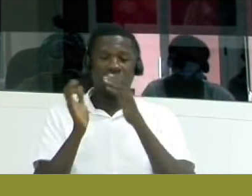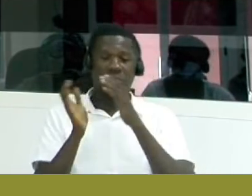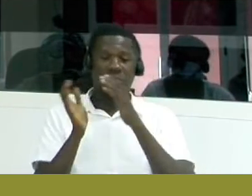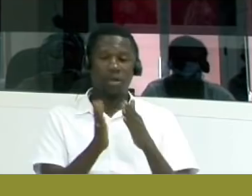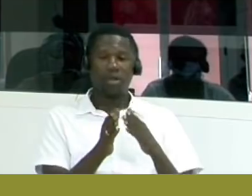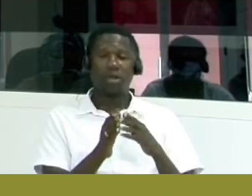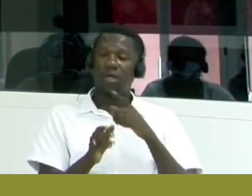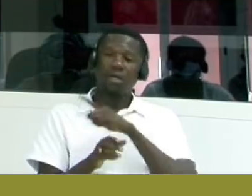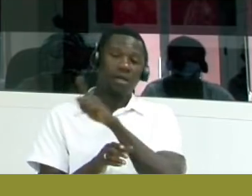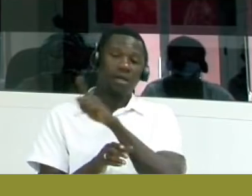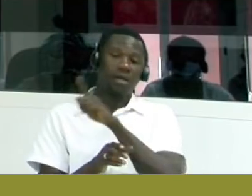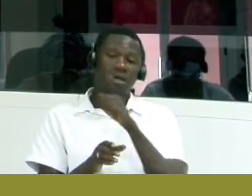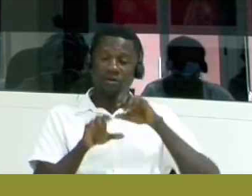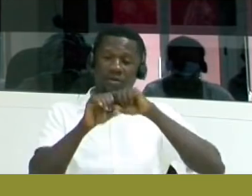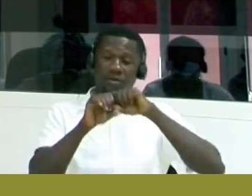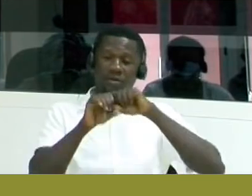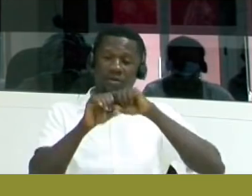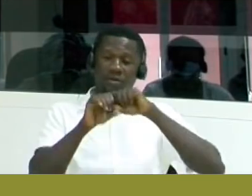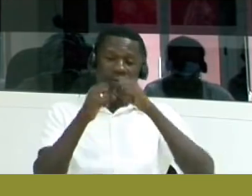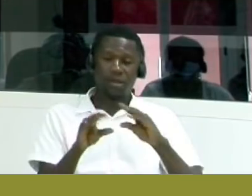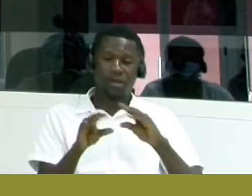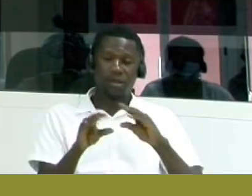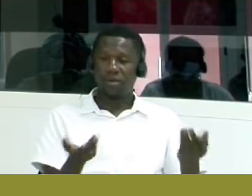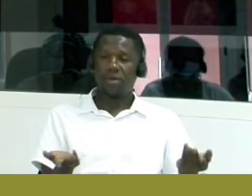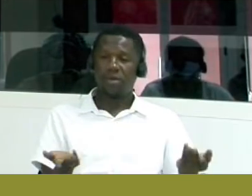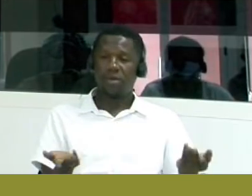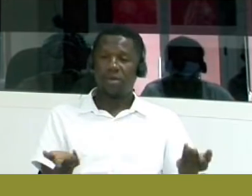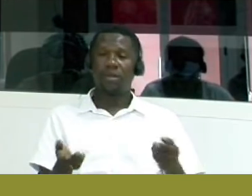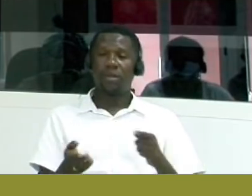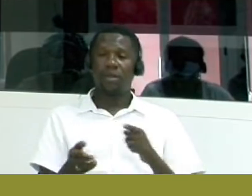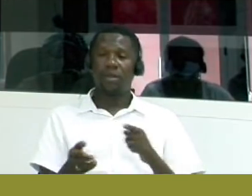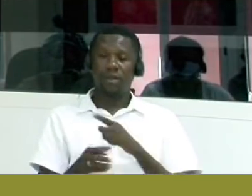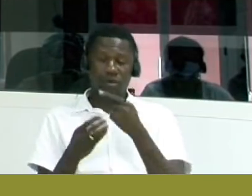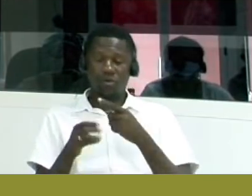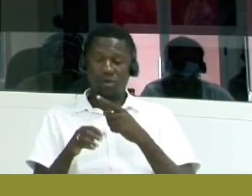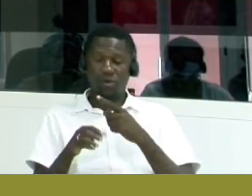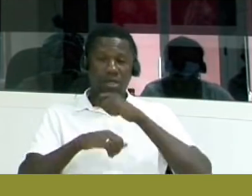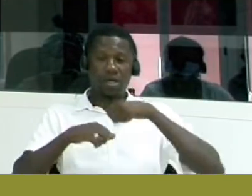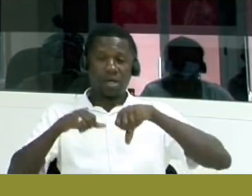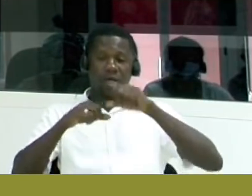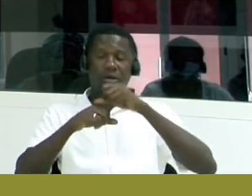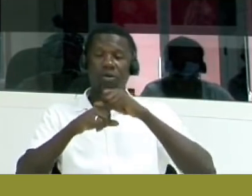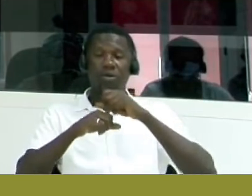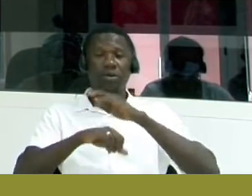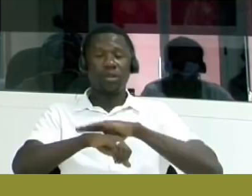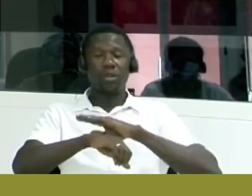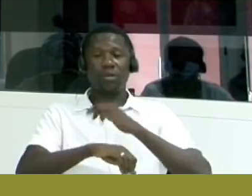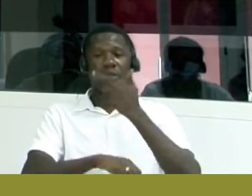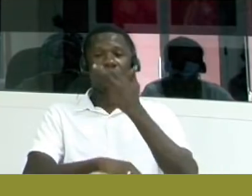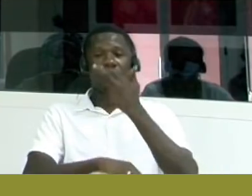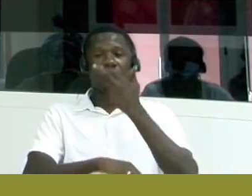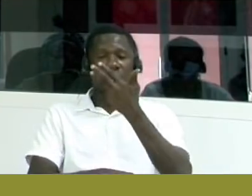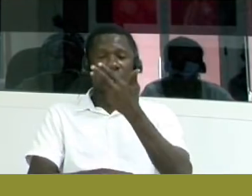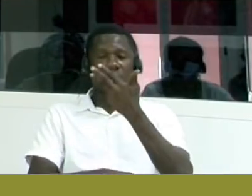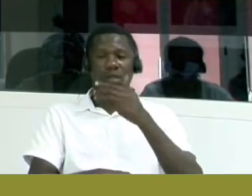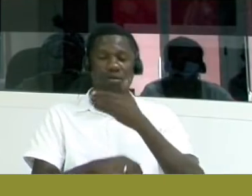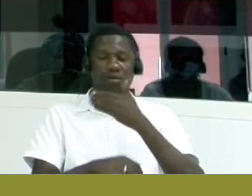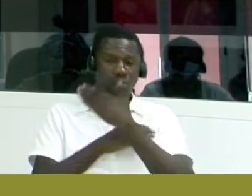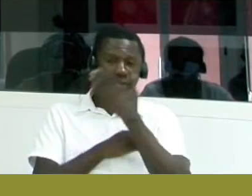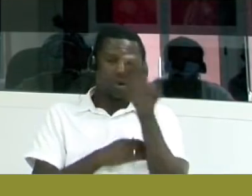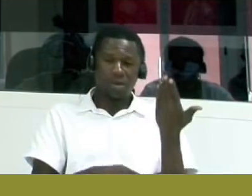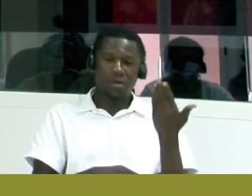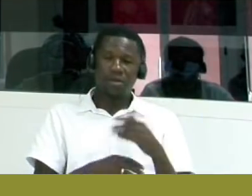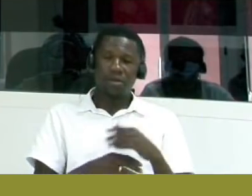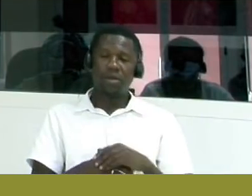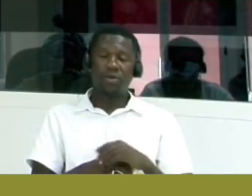messed up our operation. Mm-hmm. This was after 9 a.m., correct? It was soon after I got the call from